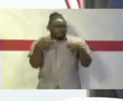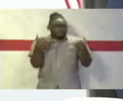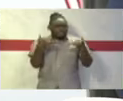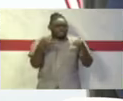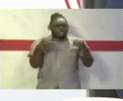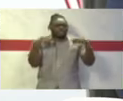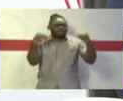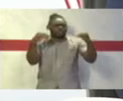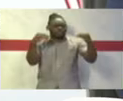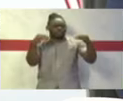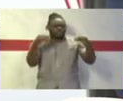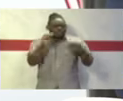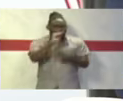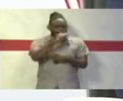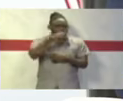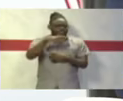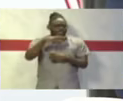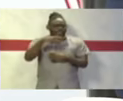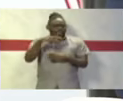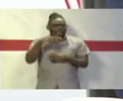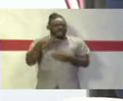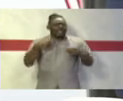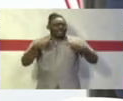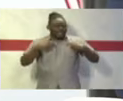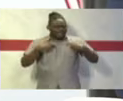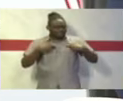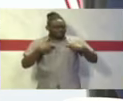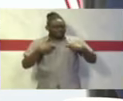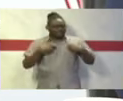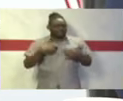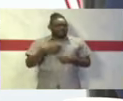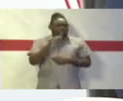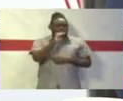Preview Checkup app, which is a preview checkup app.